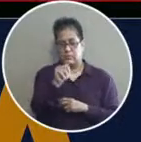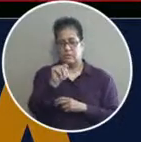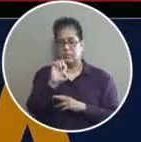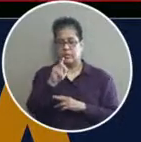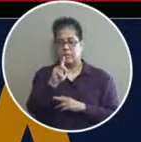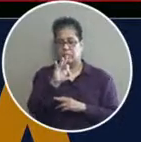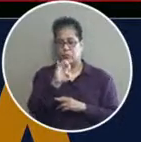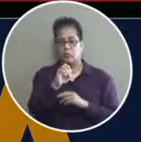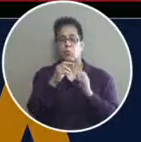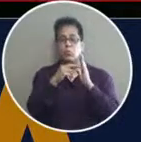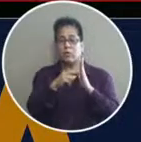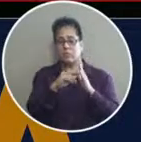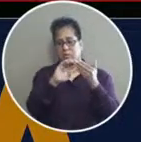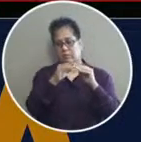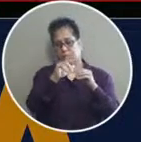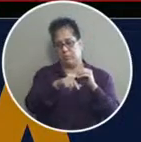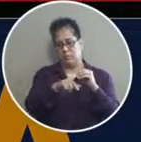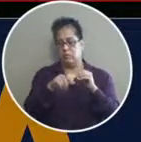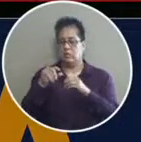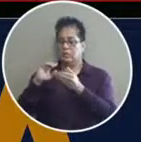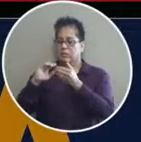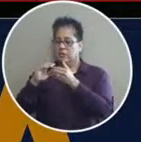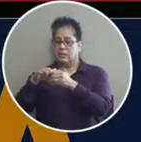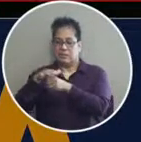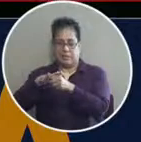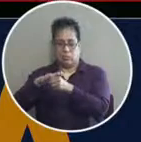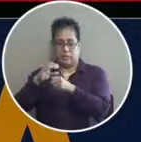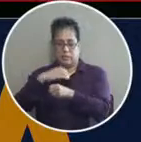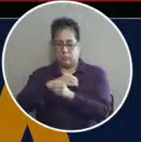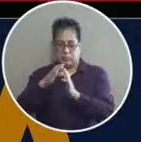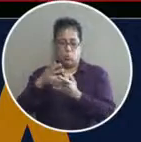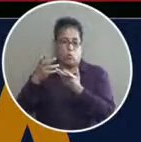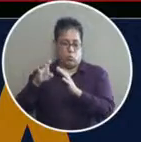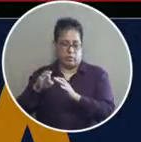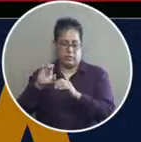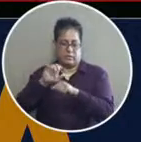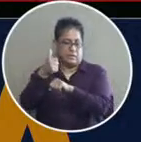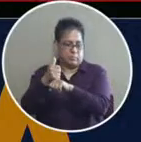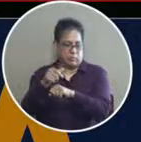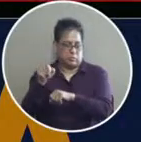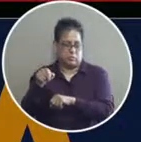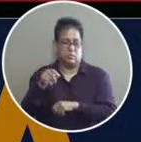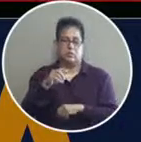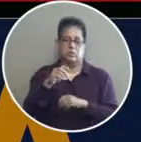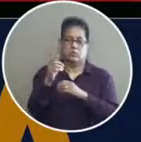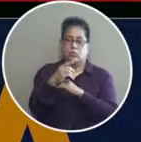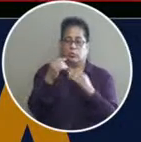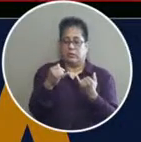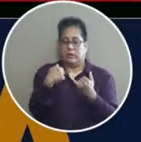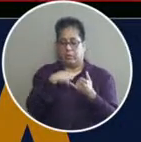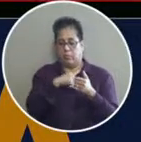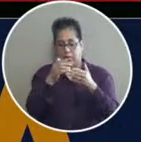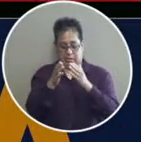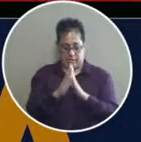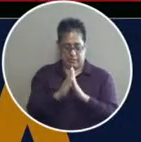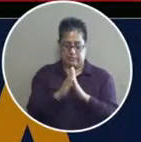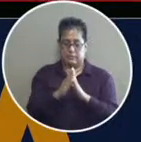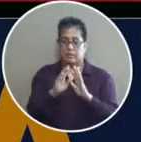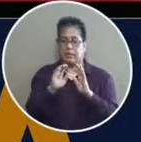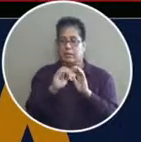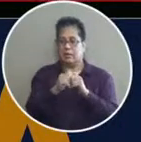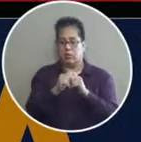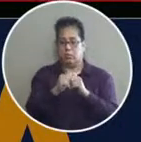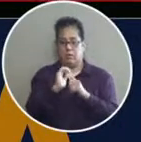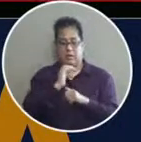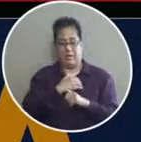City of El Paso. As I mentioned, the county commissioners have already established the task force. The action today is to codify